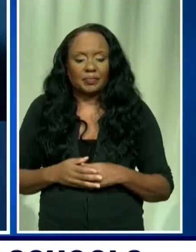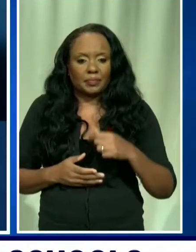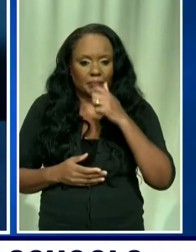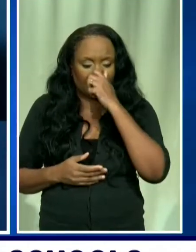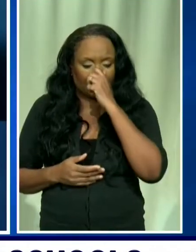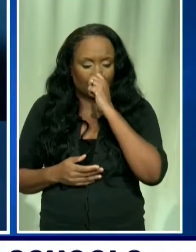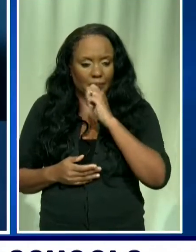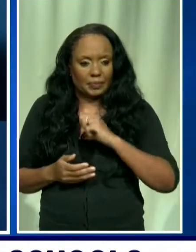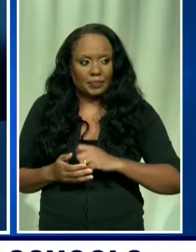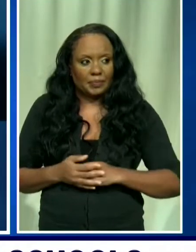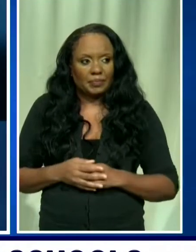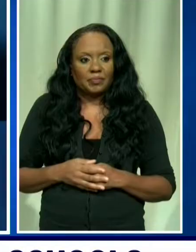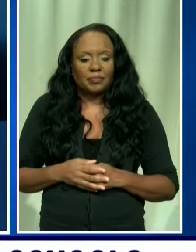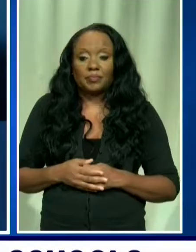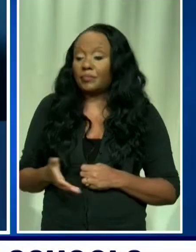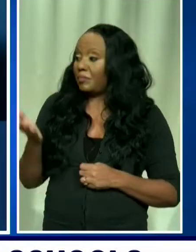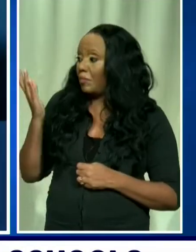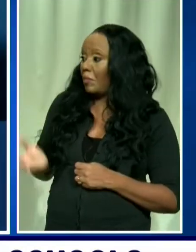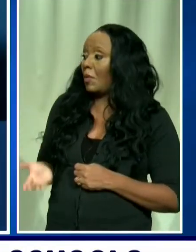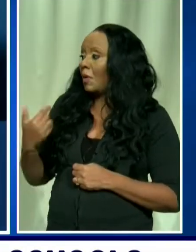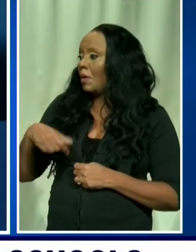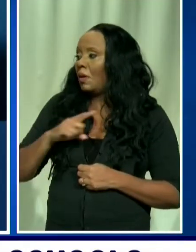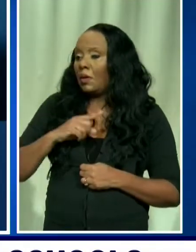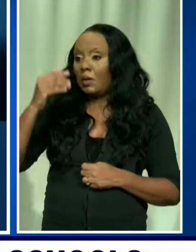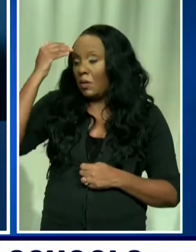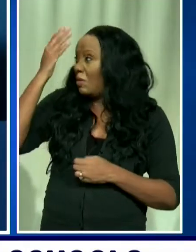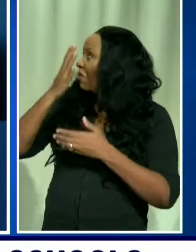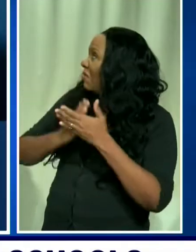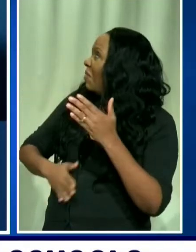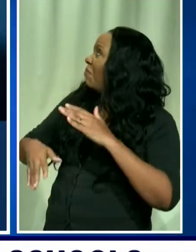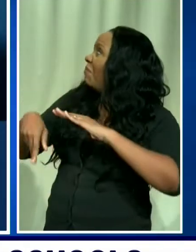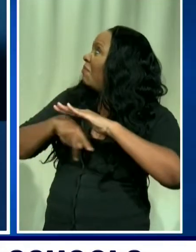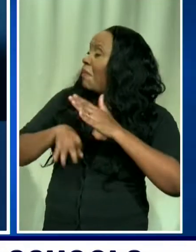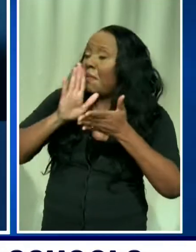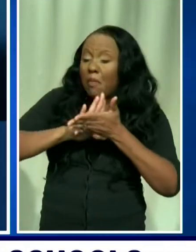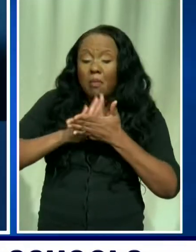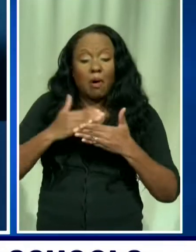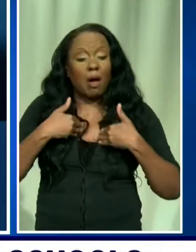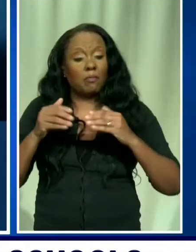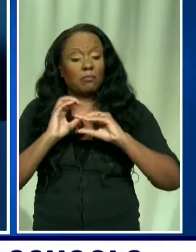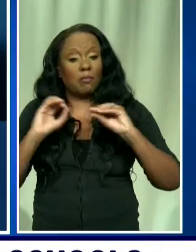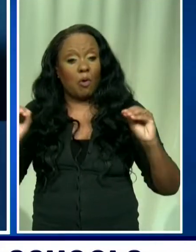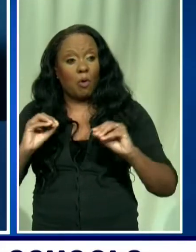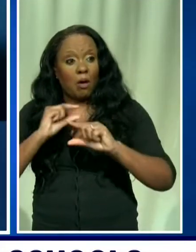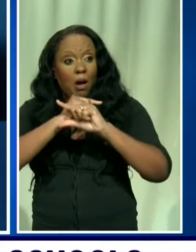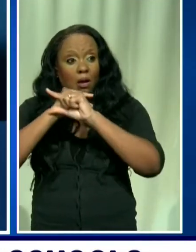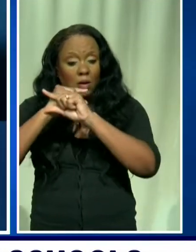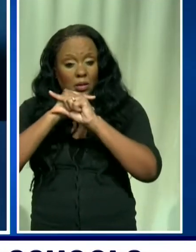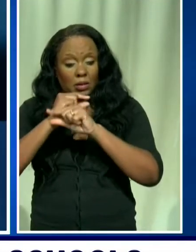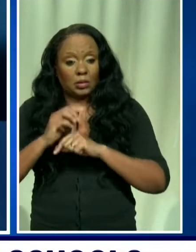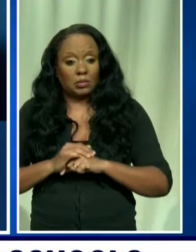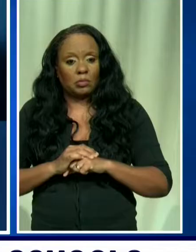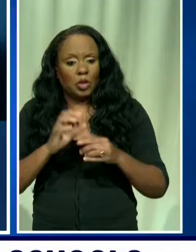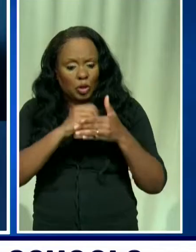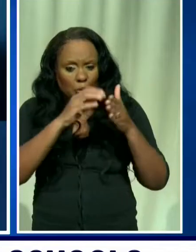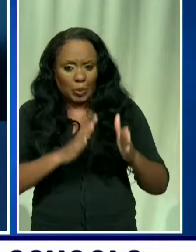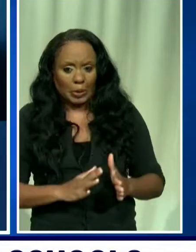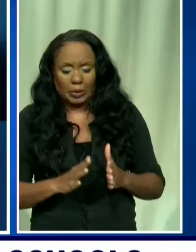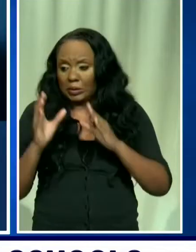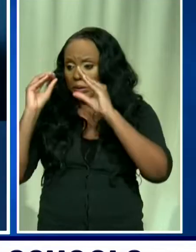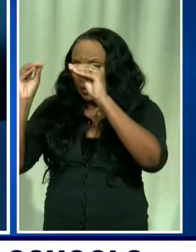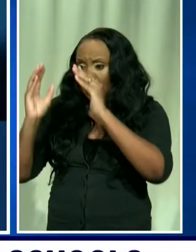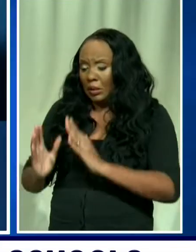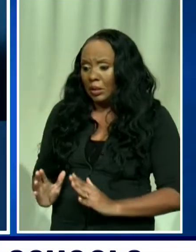We note that some primary schools are without security guards, and students and teachers at these schools